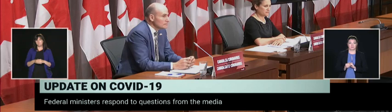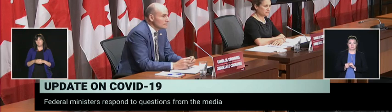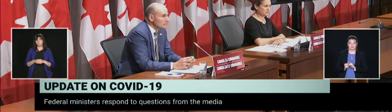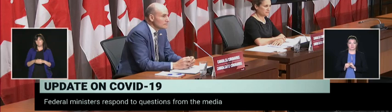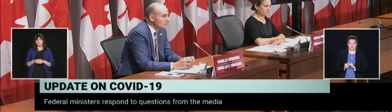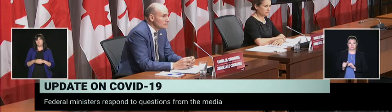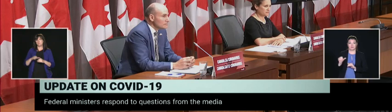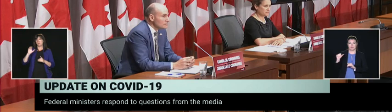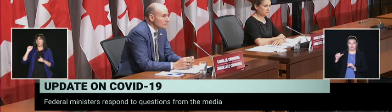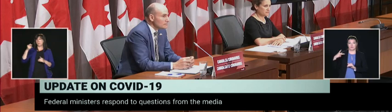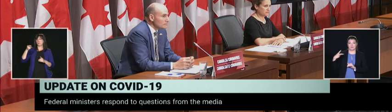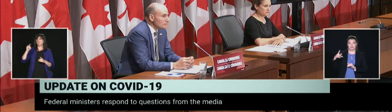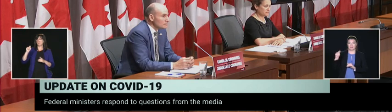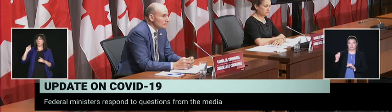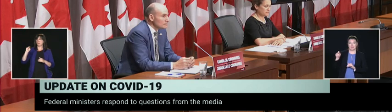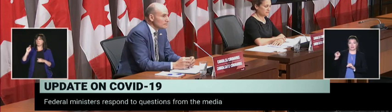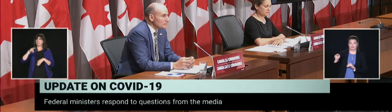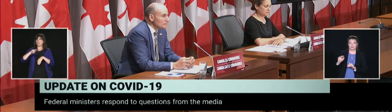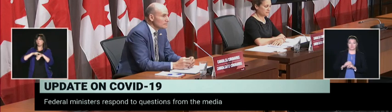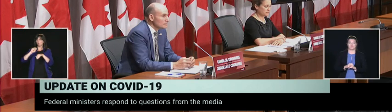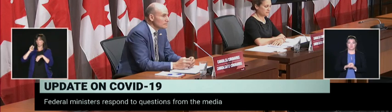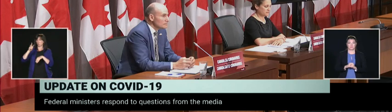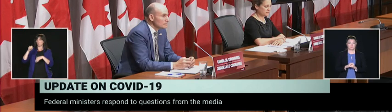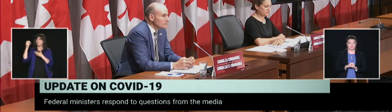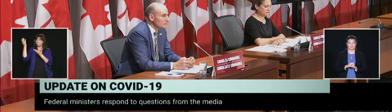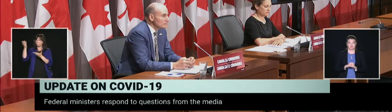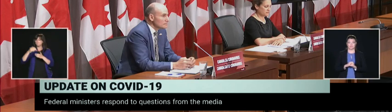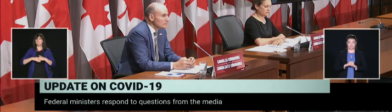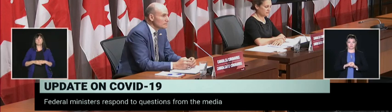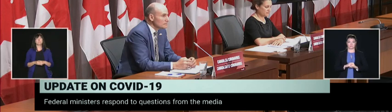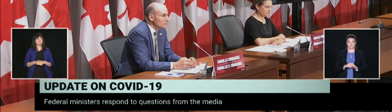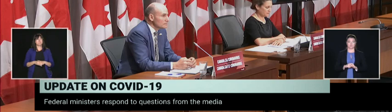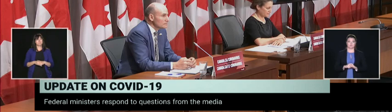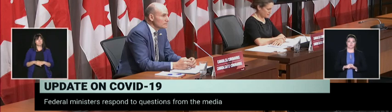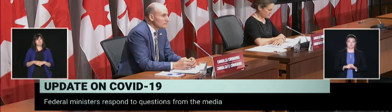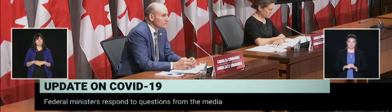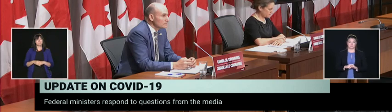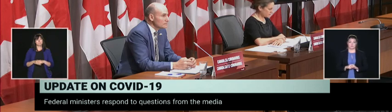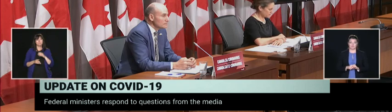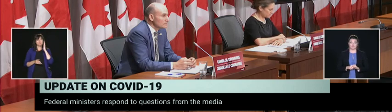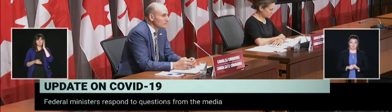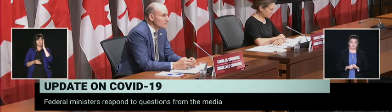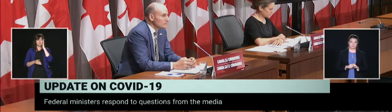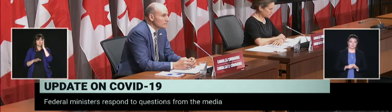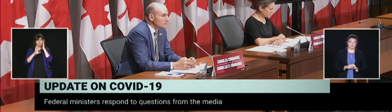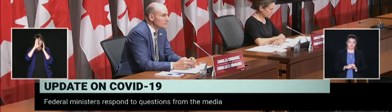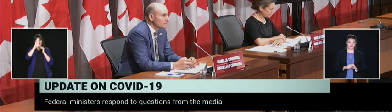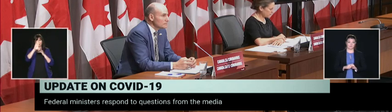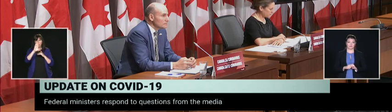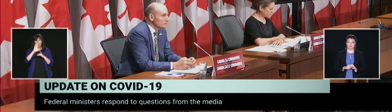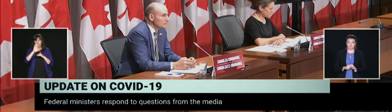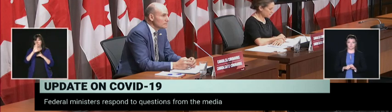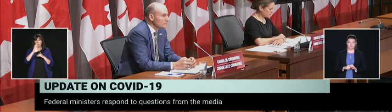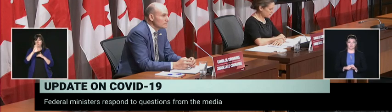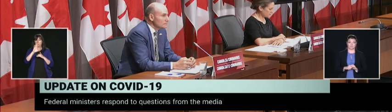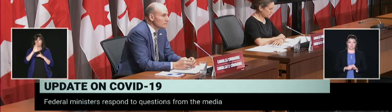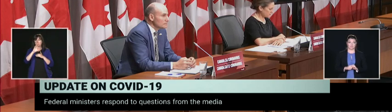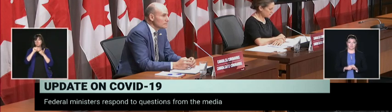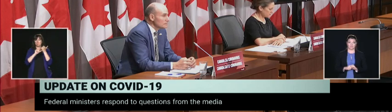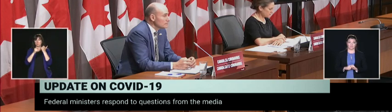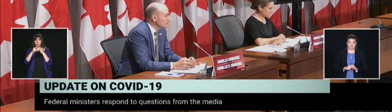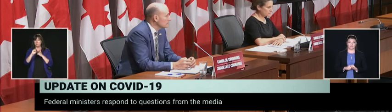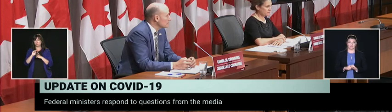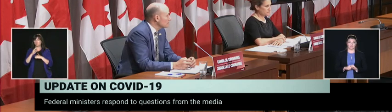News. Please go ahead, avez la parole. Hello, Deputy Prime Minister. Indigenous people in the territories are